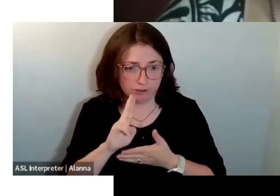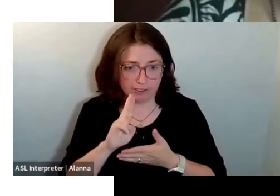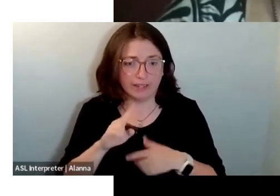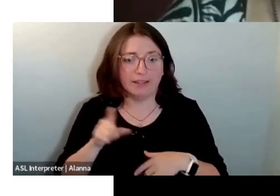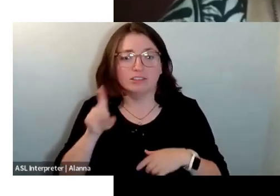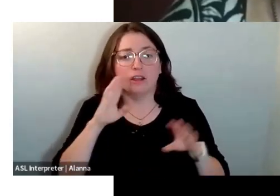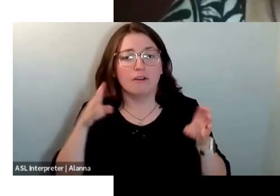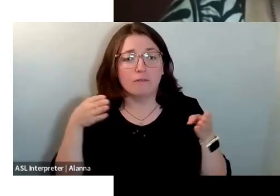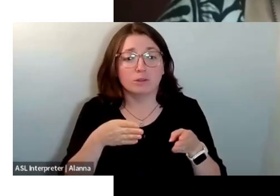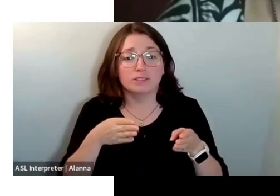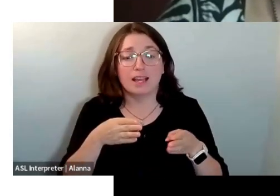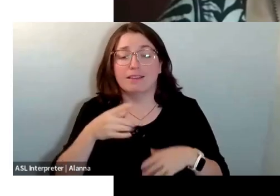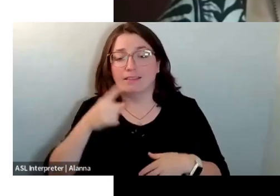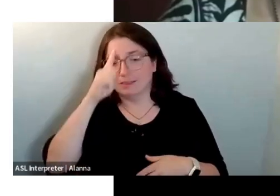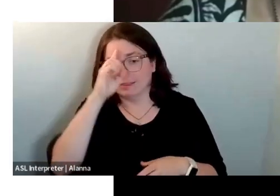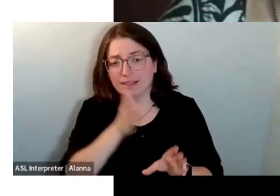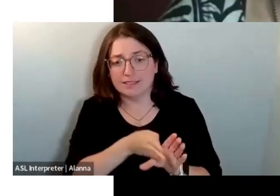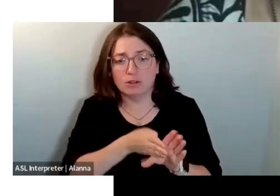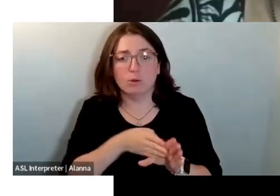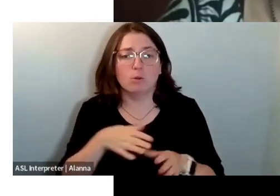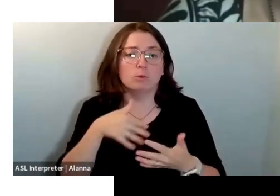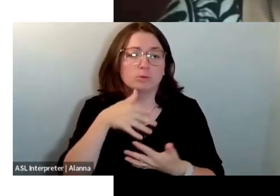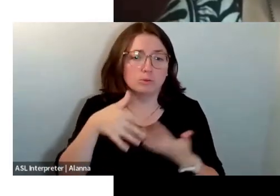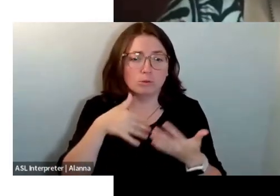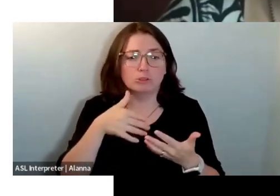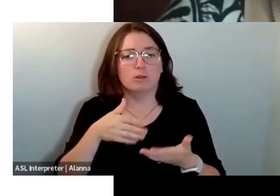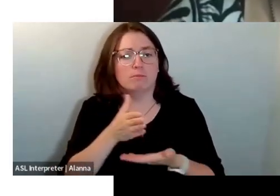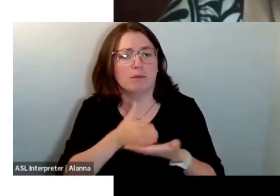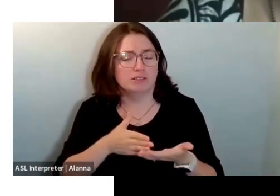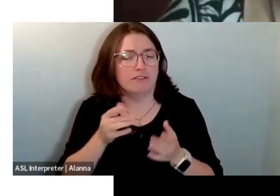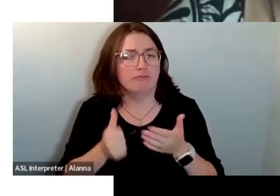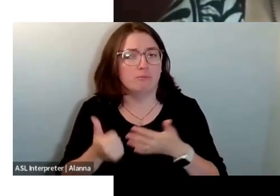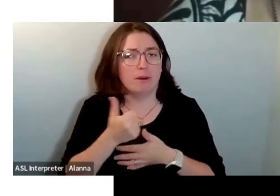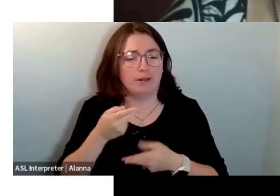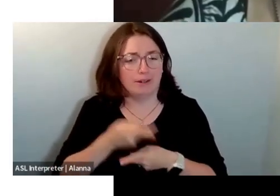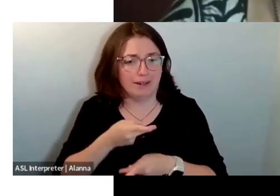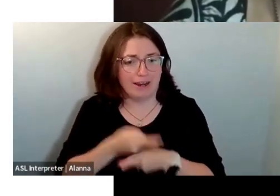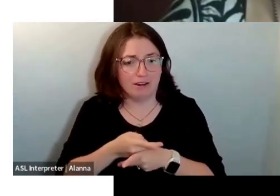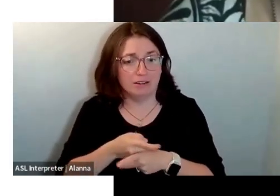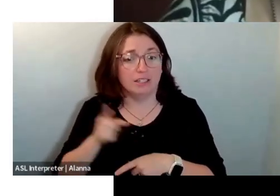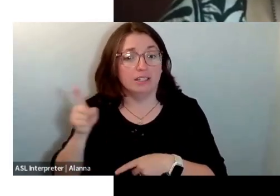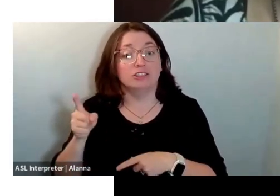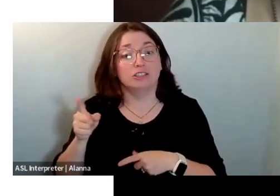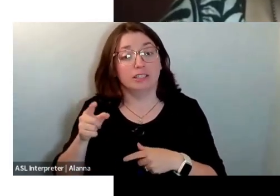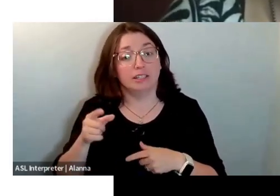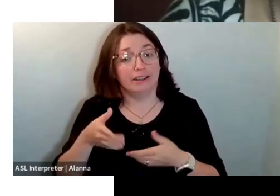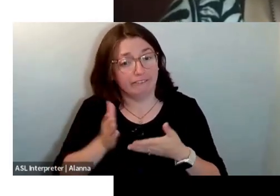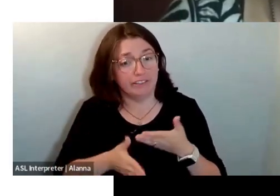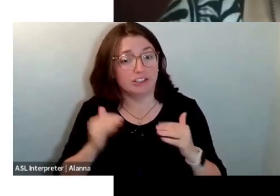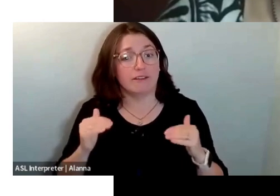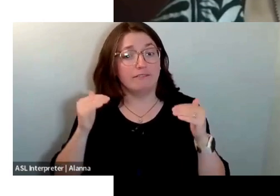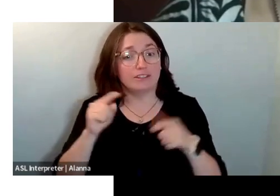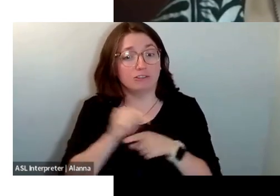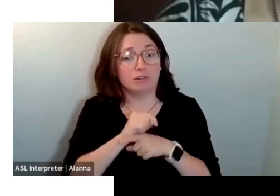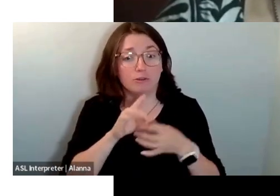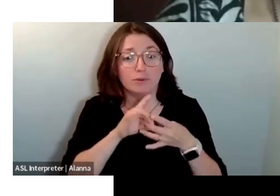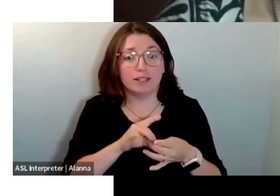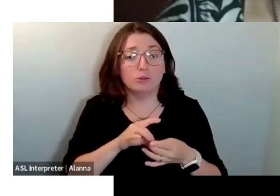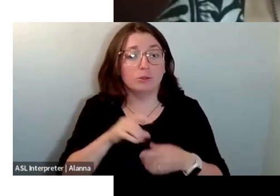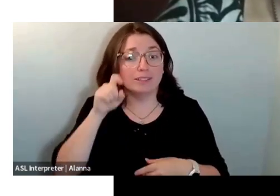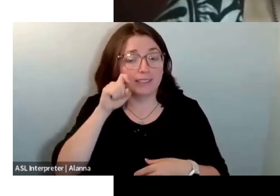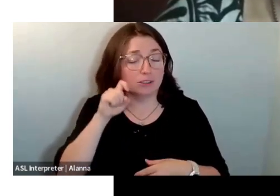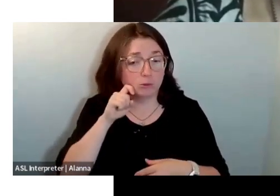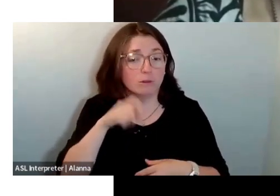of primary care. Dr. Kranz went on to complete advanced training in sexual, menopause, and gender medicine,